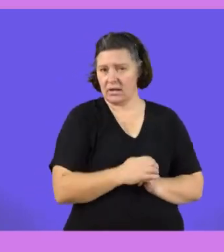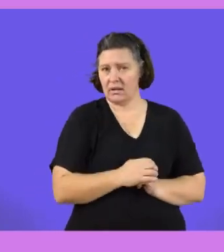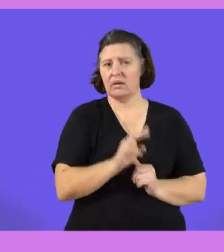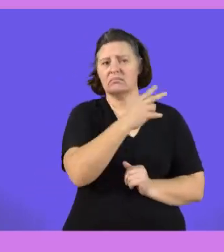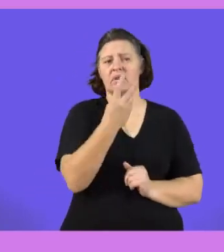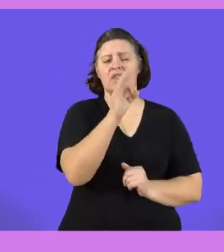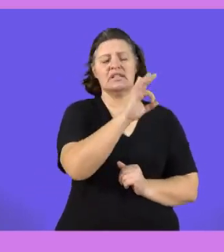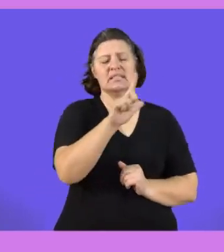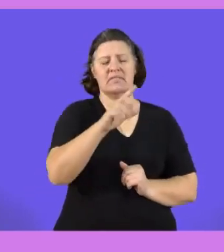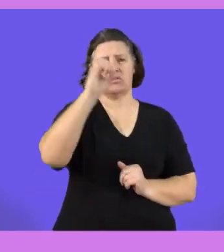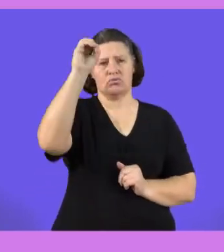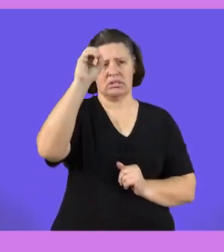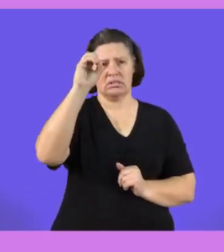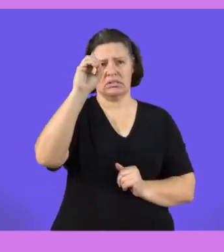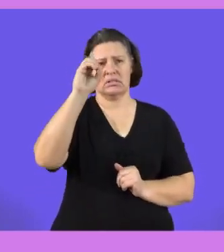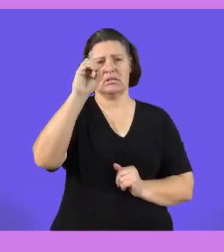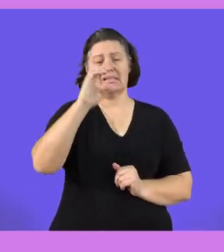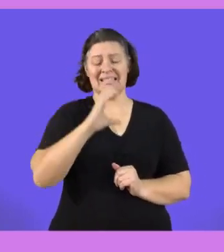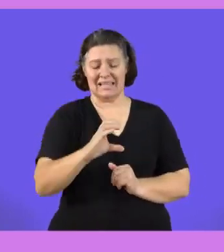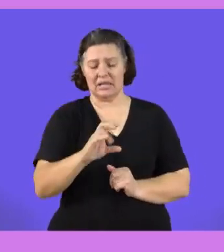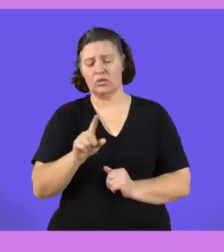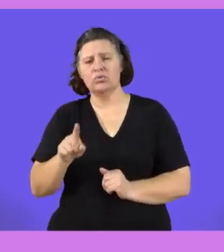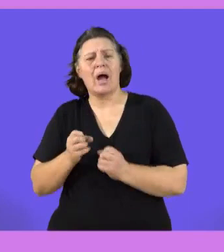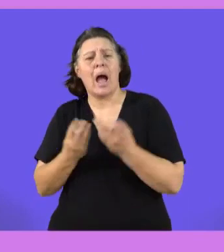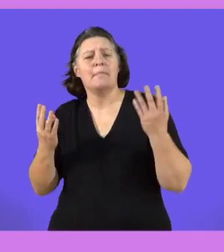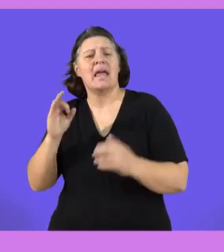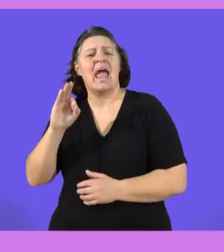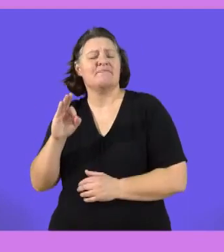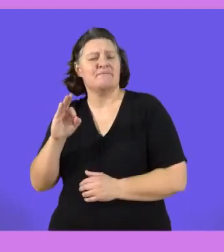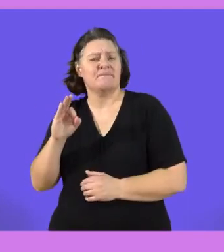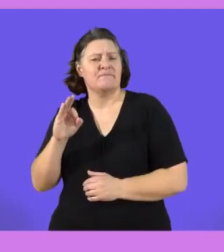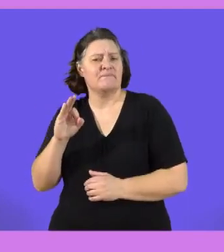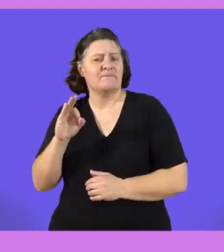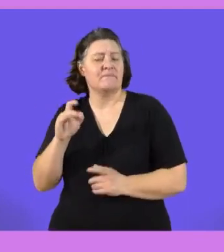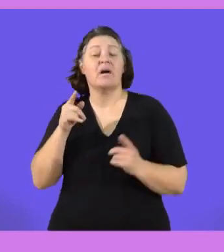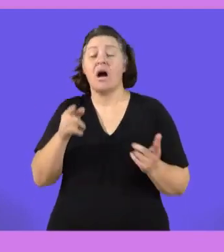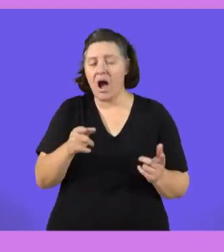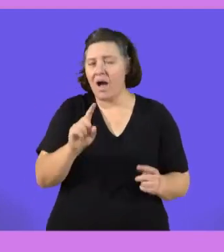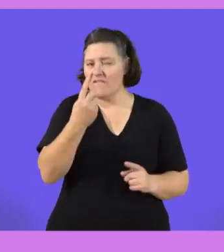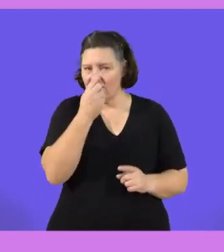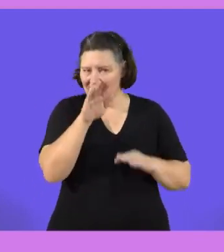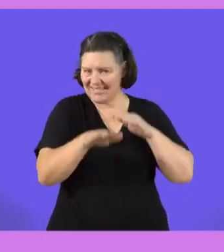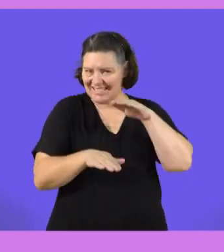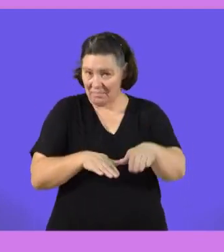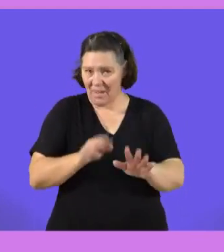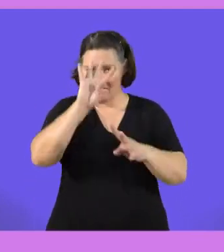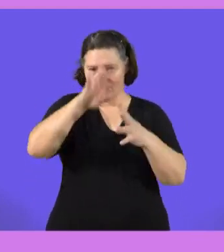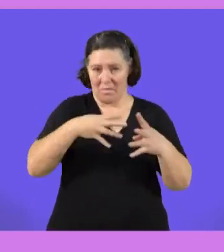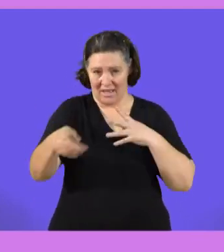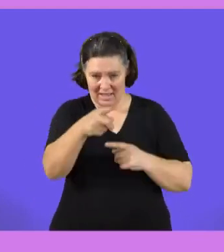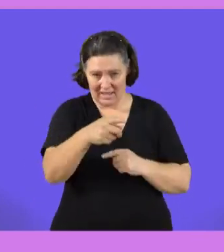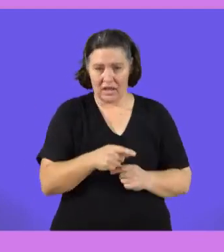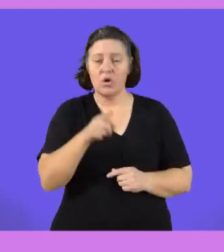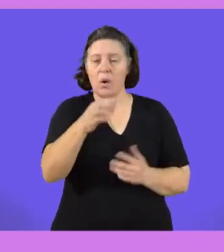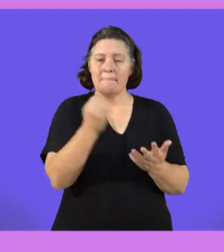37 degrees Celsius into degrees Fahrenheit. Okay, so what's important? Step number 1, let's start with our formula. Remember, we